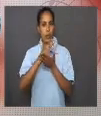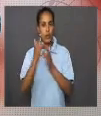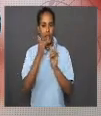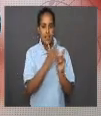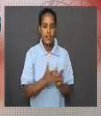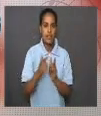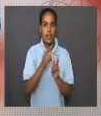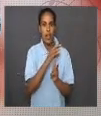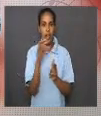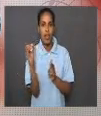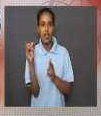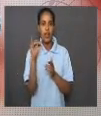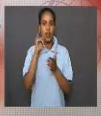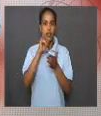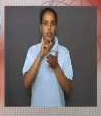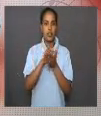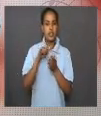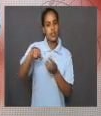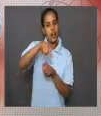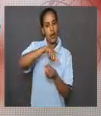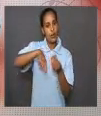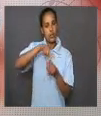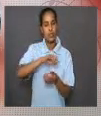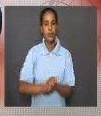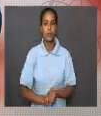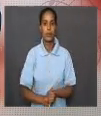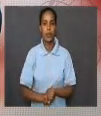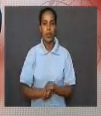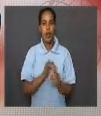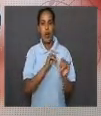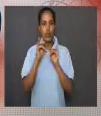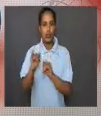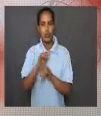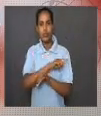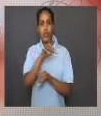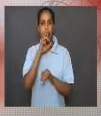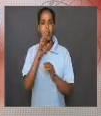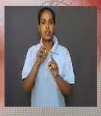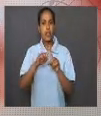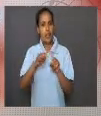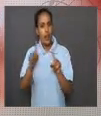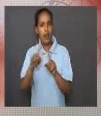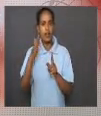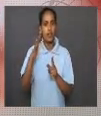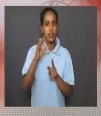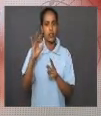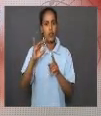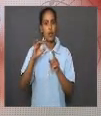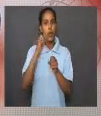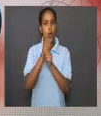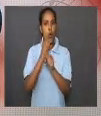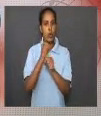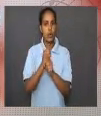system and its surroundings. Although there are several different types of